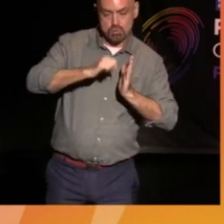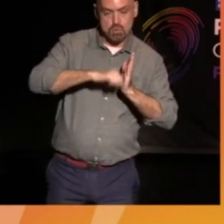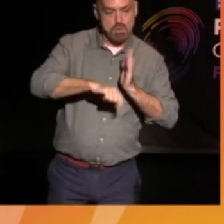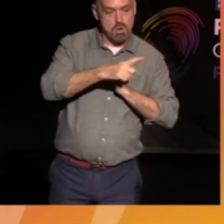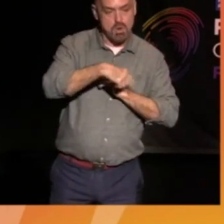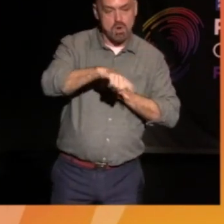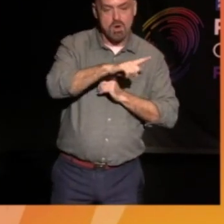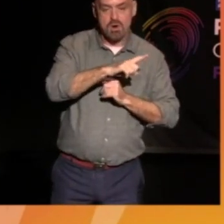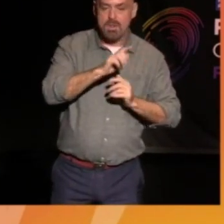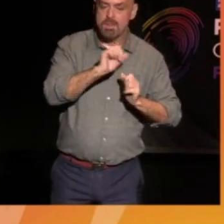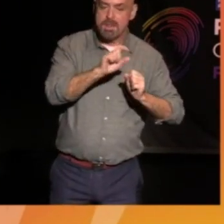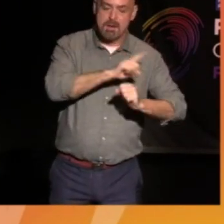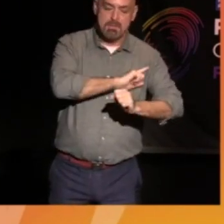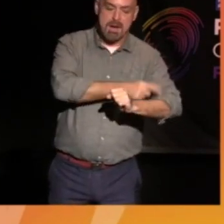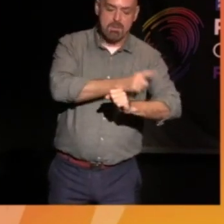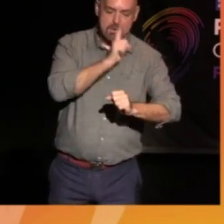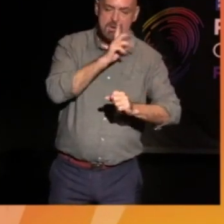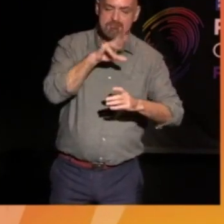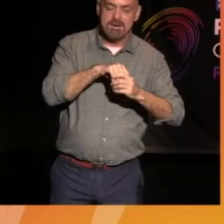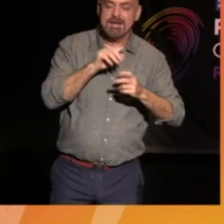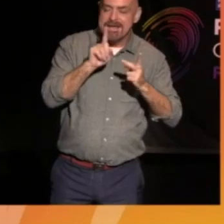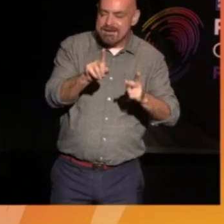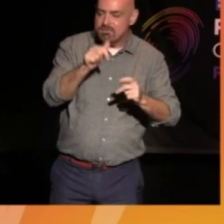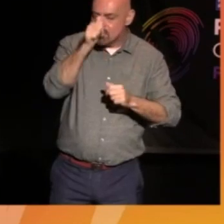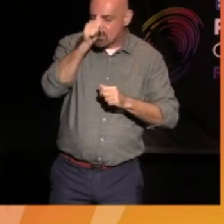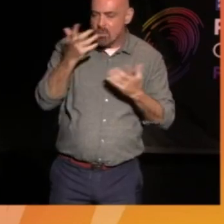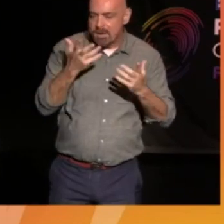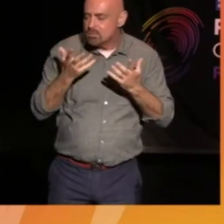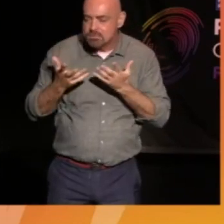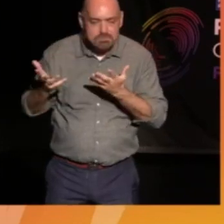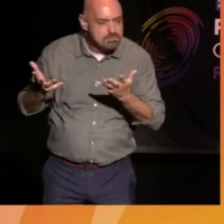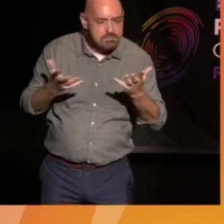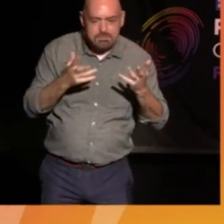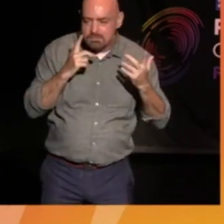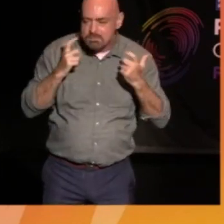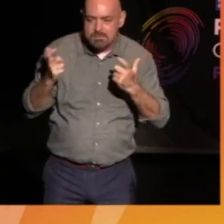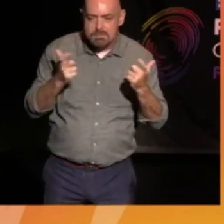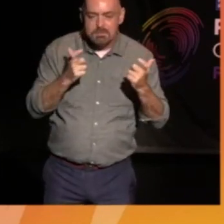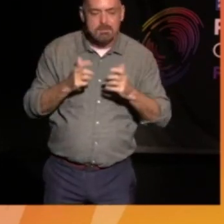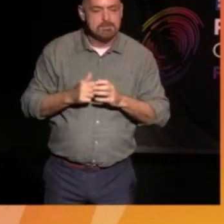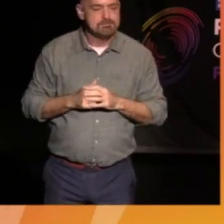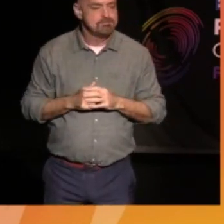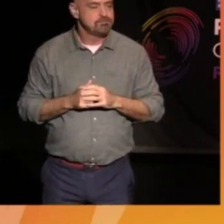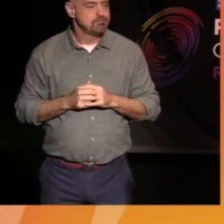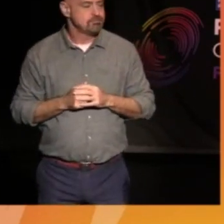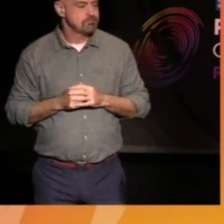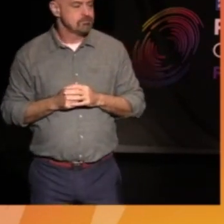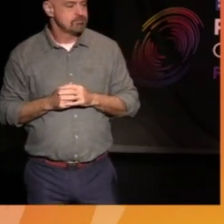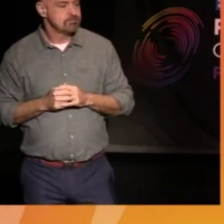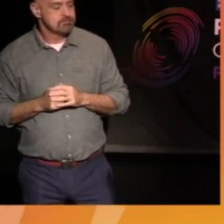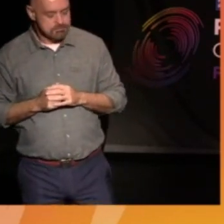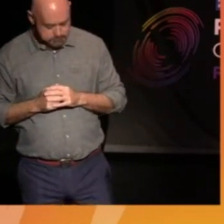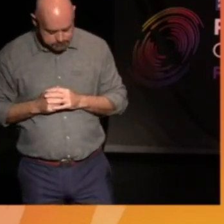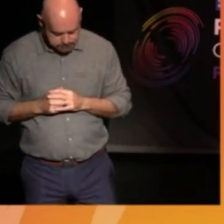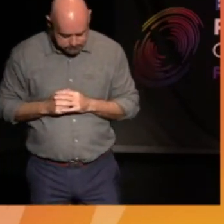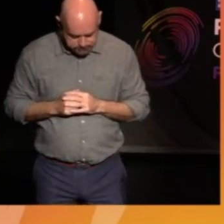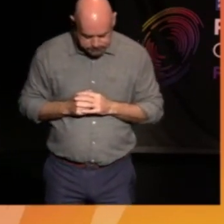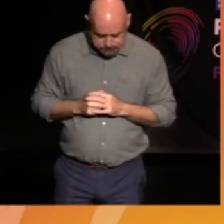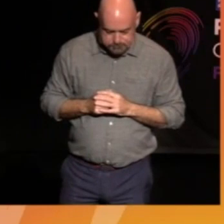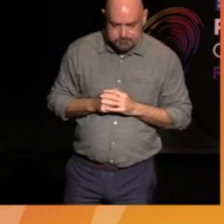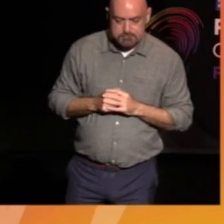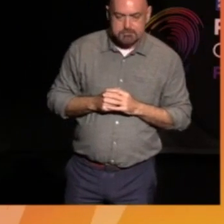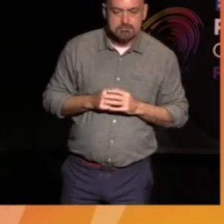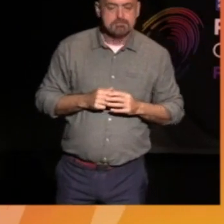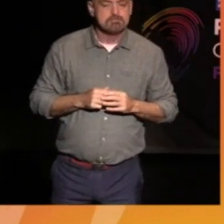enormous role if we know where to look and where not to look. And are